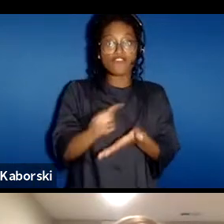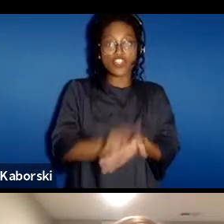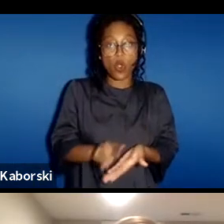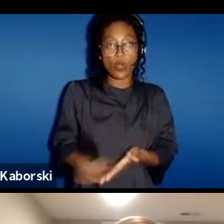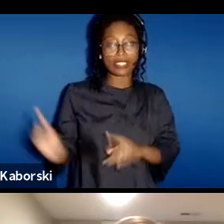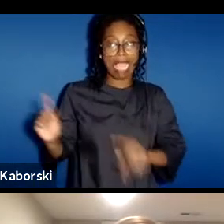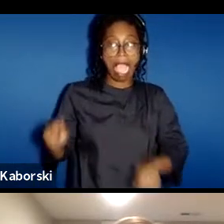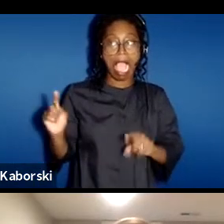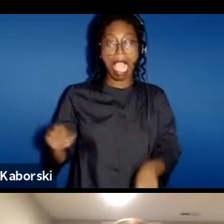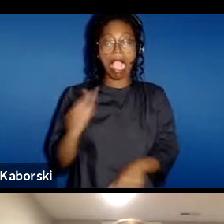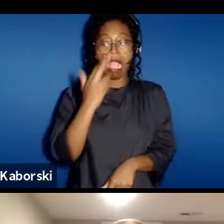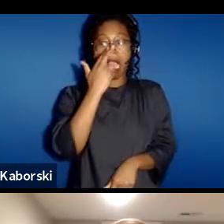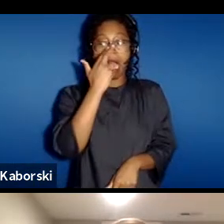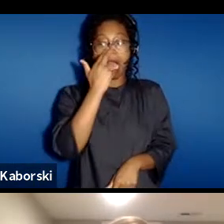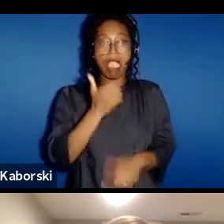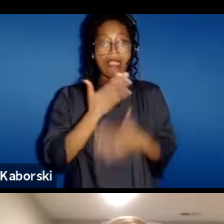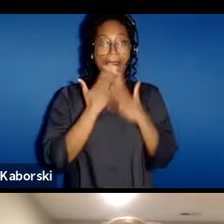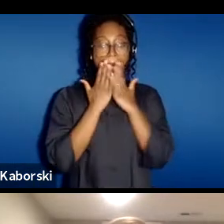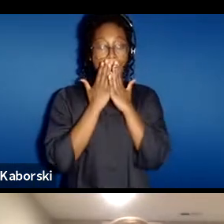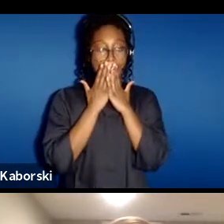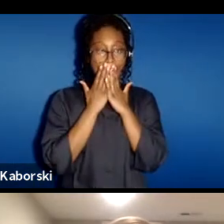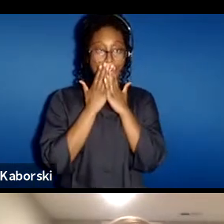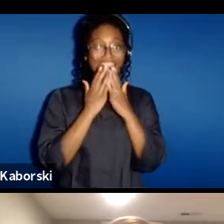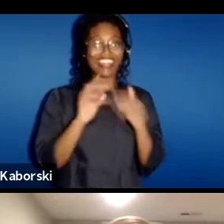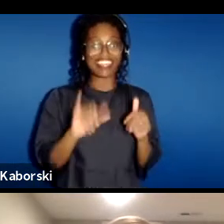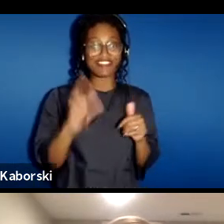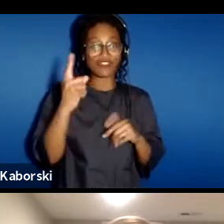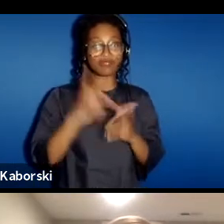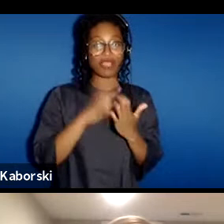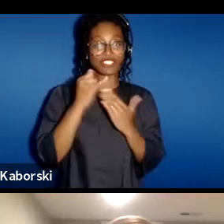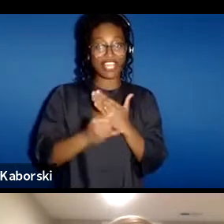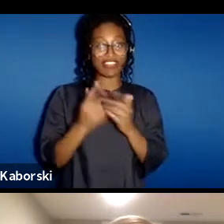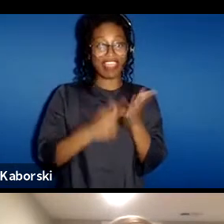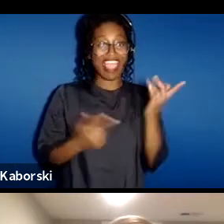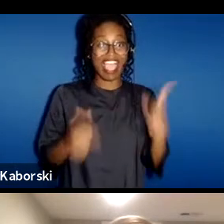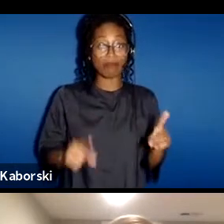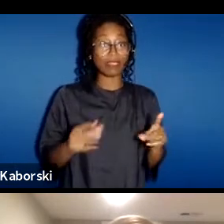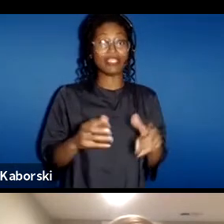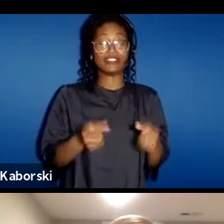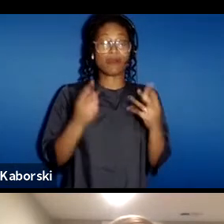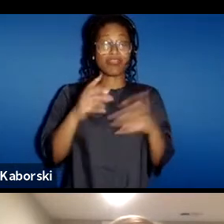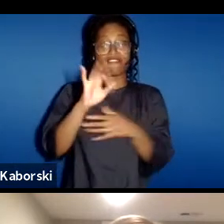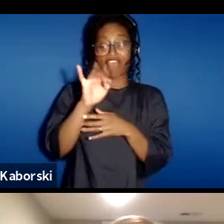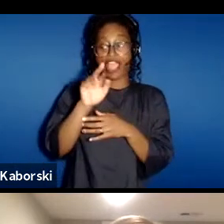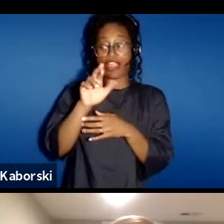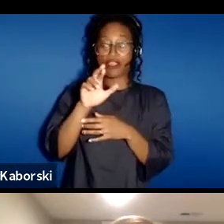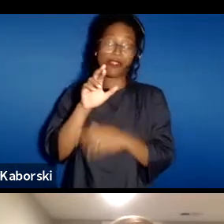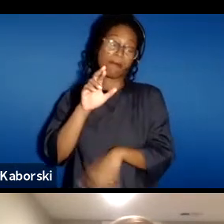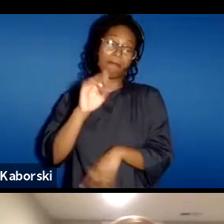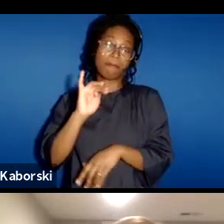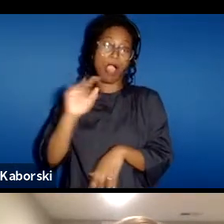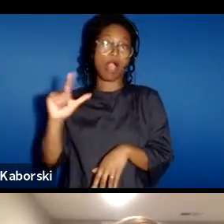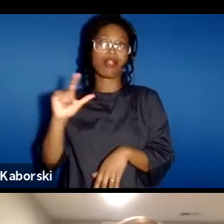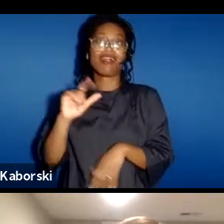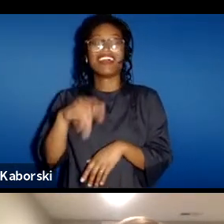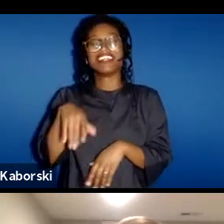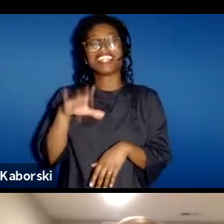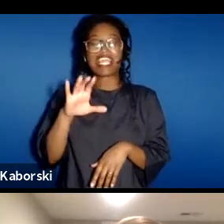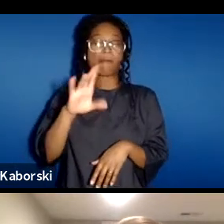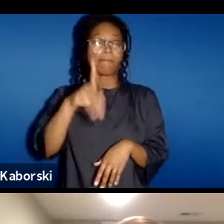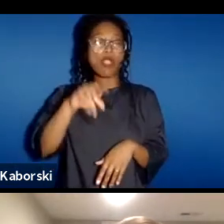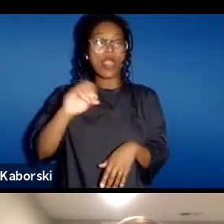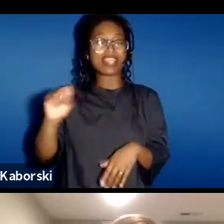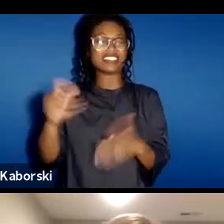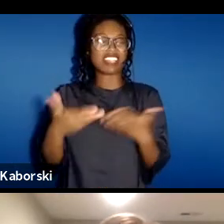kind of a funny little thing that ended up happening. But that was the first project I was working on, a bunch of Fireball POS stuff 7-8 years ago.